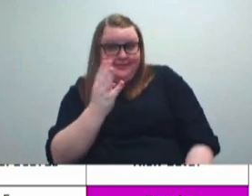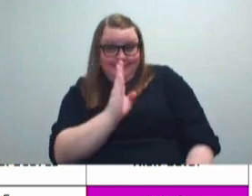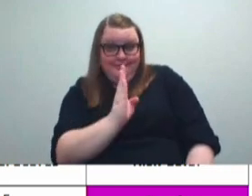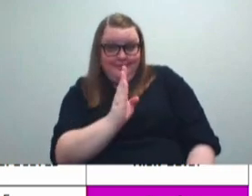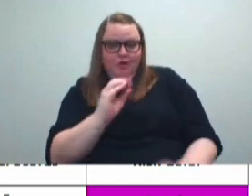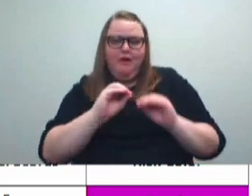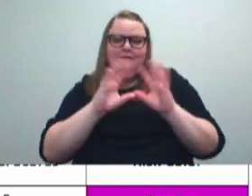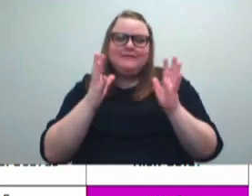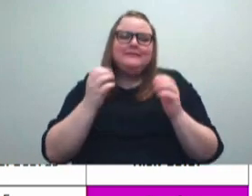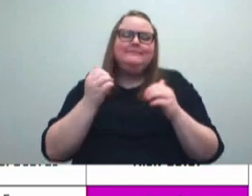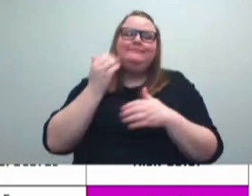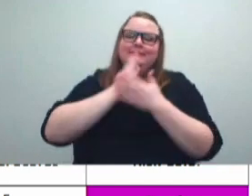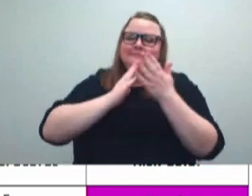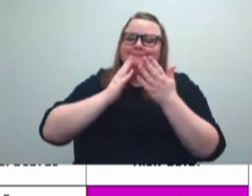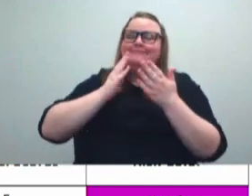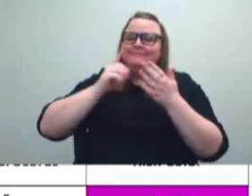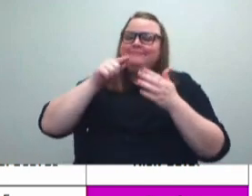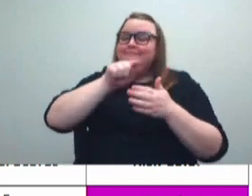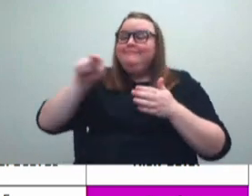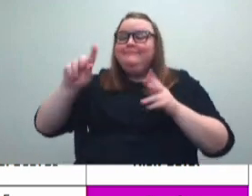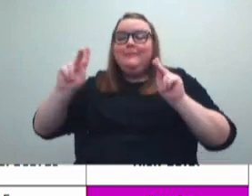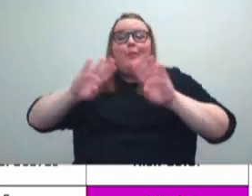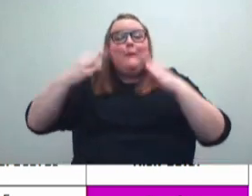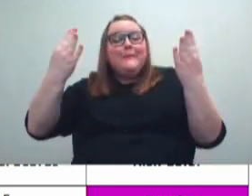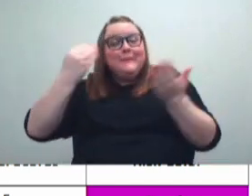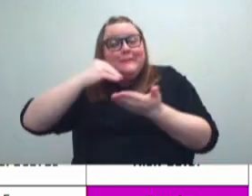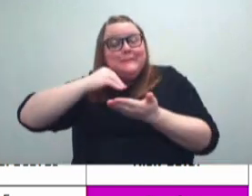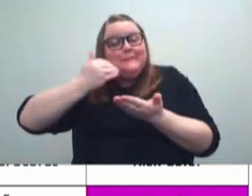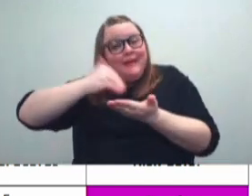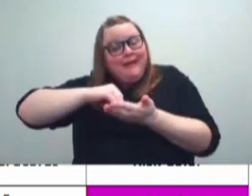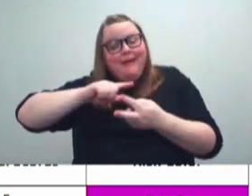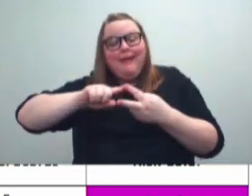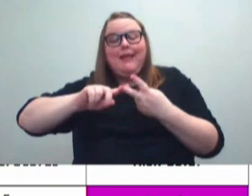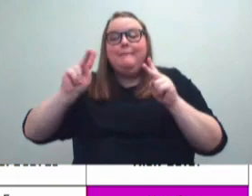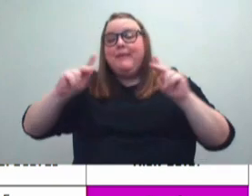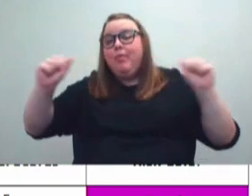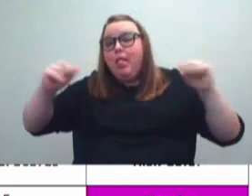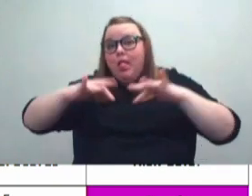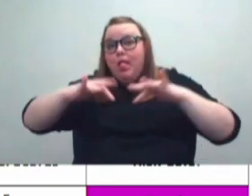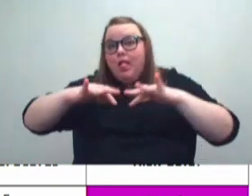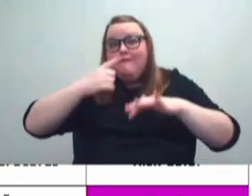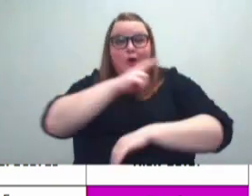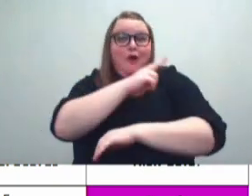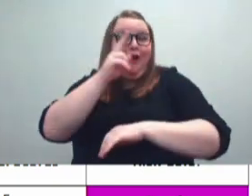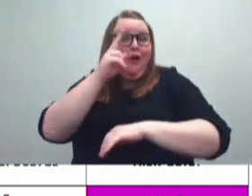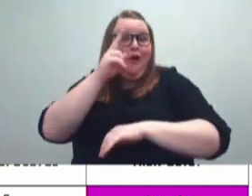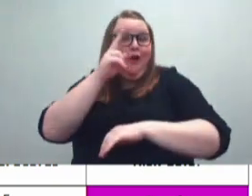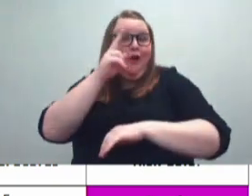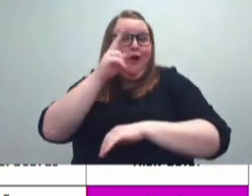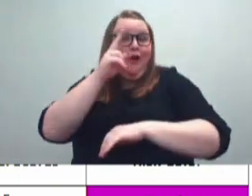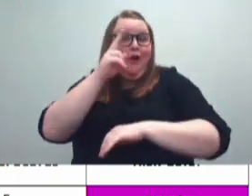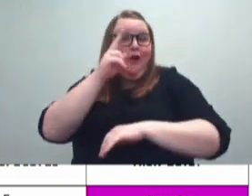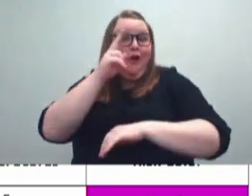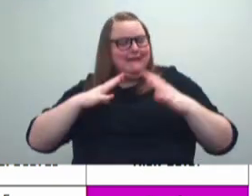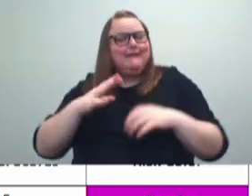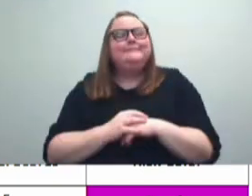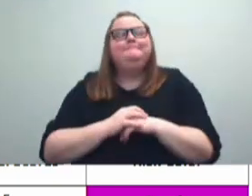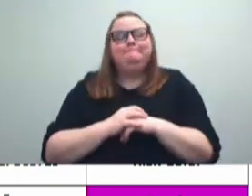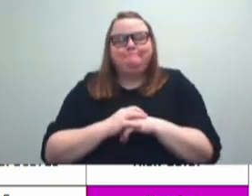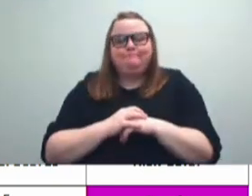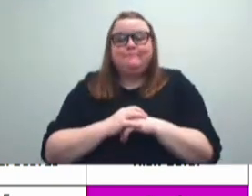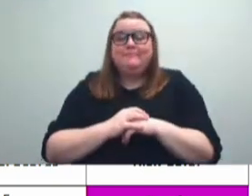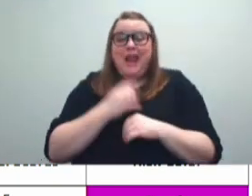happen. People were gathering for the holiday, and you can see a spike. And we actually did hit into the red part of the meter in that time